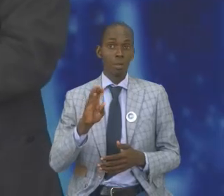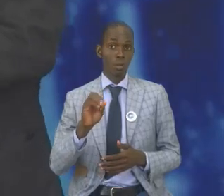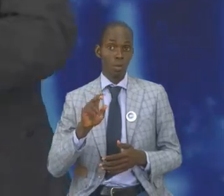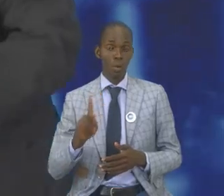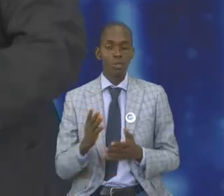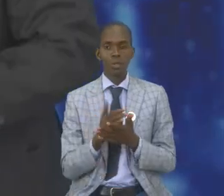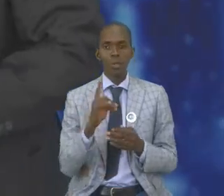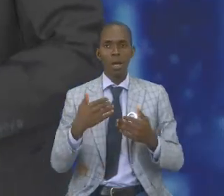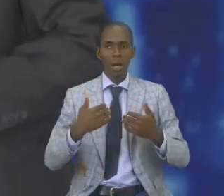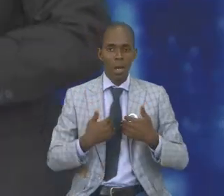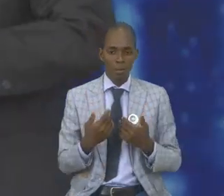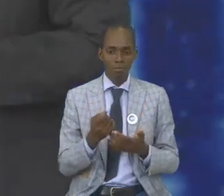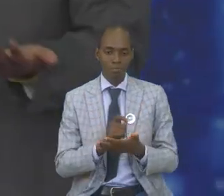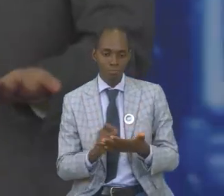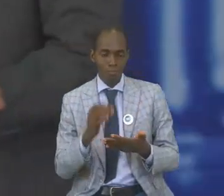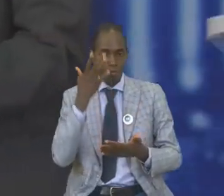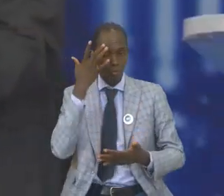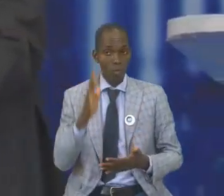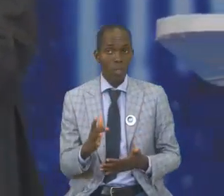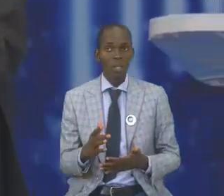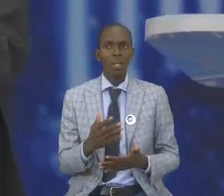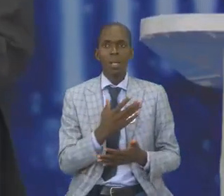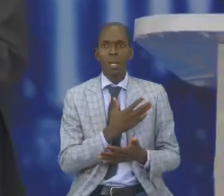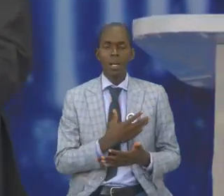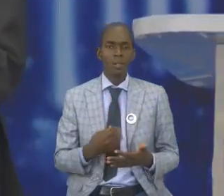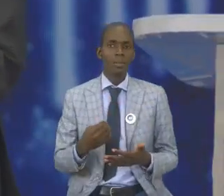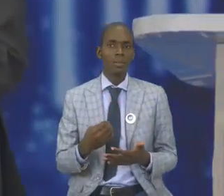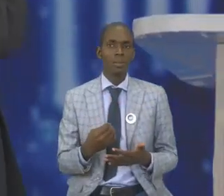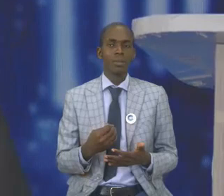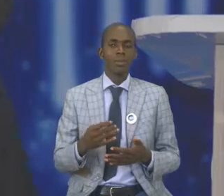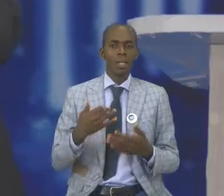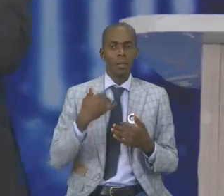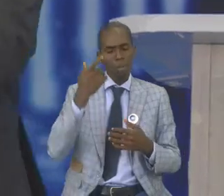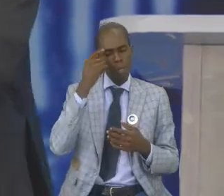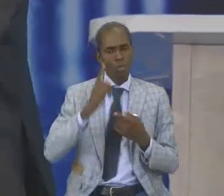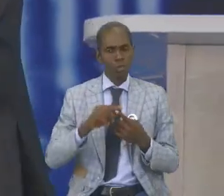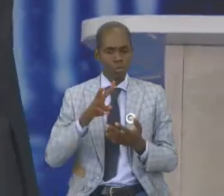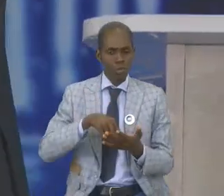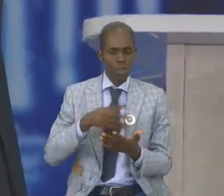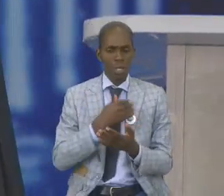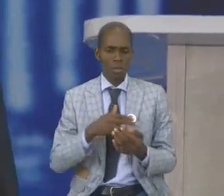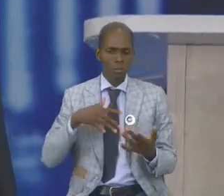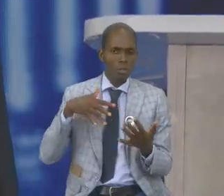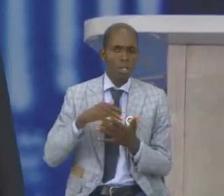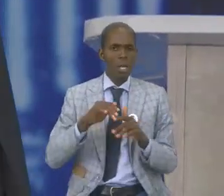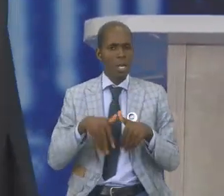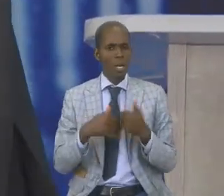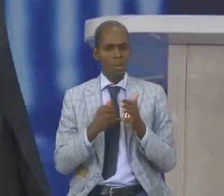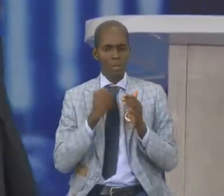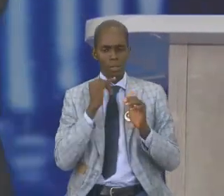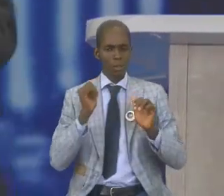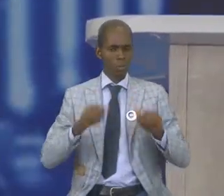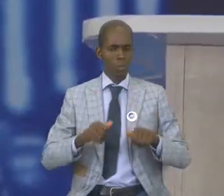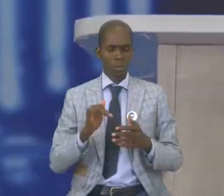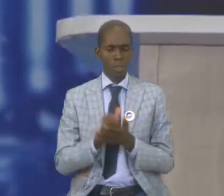and he could write that. Here am I, just to read and understand. How is it a human being here on